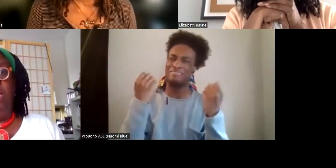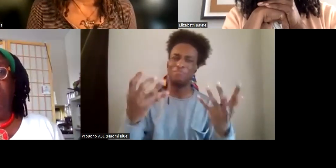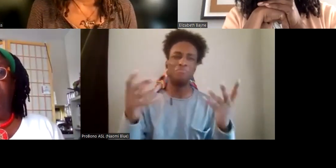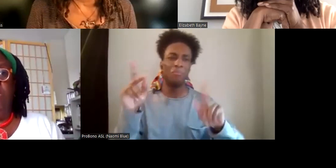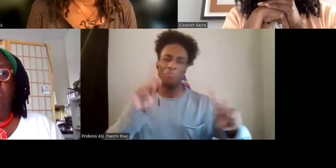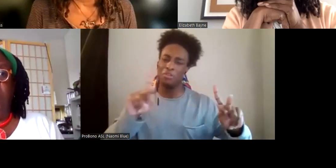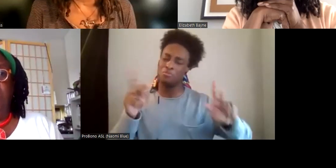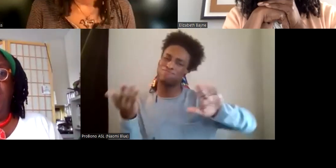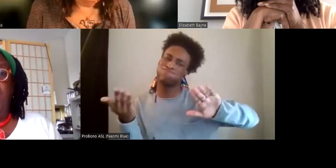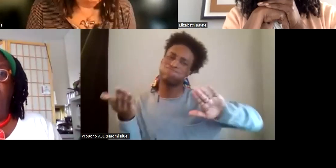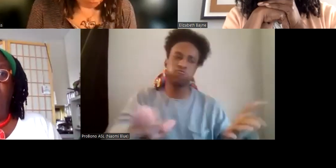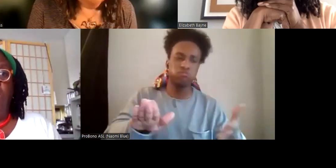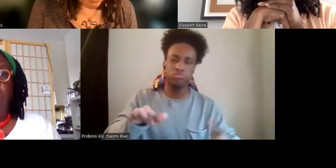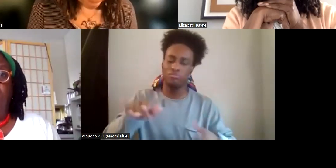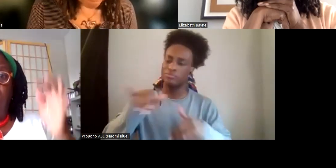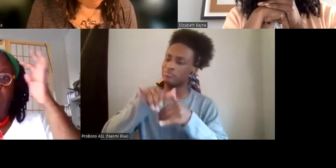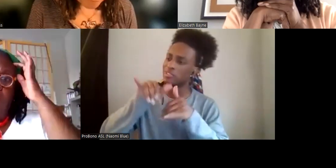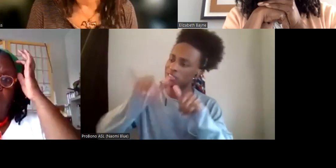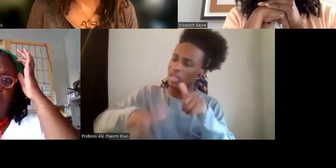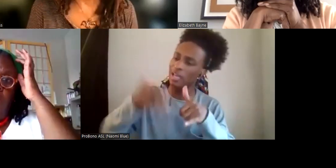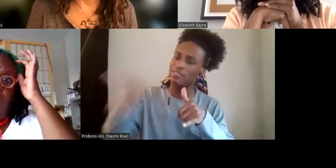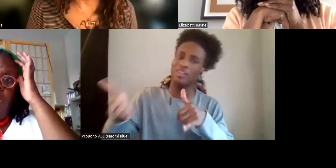died in nursing homes, and how